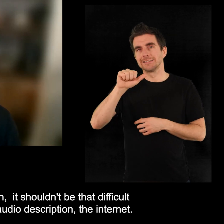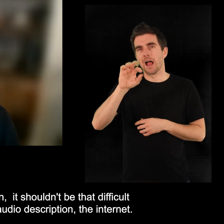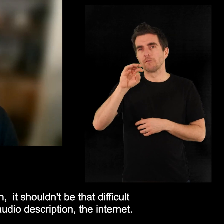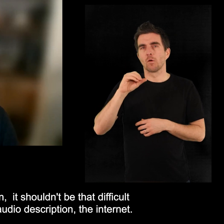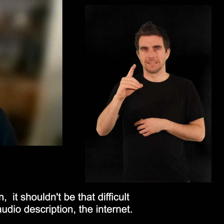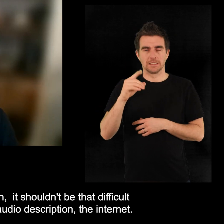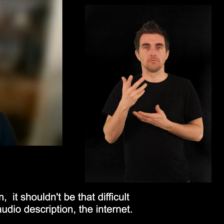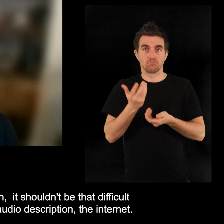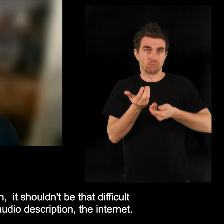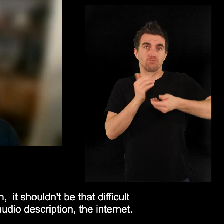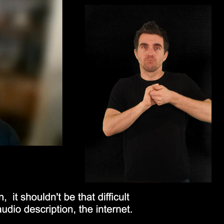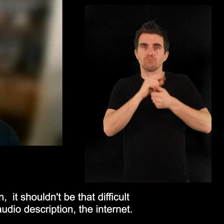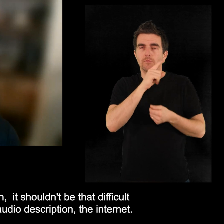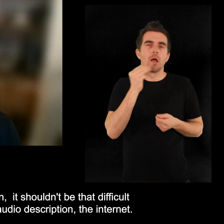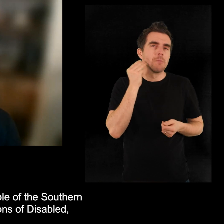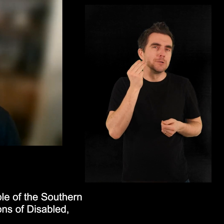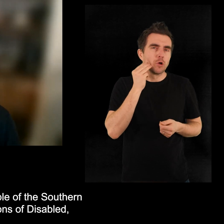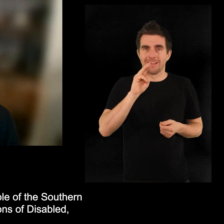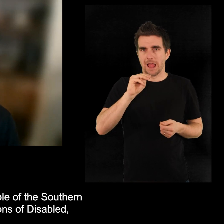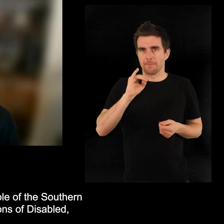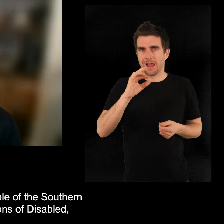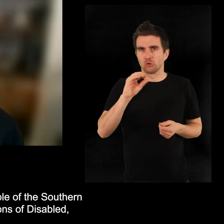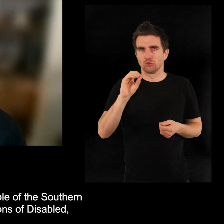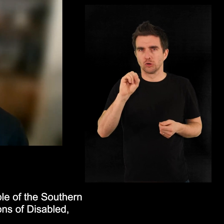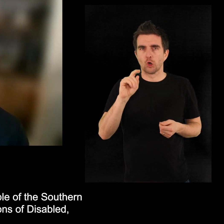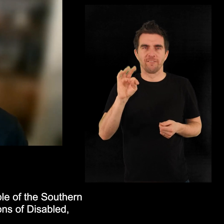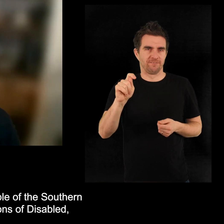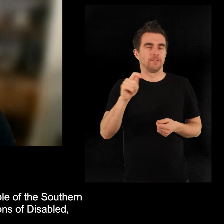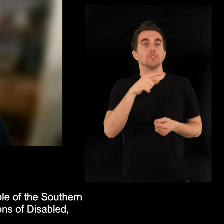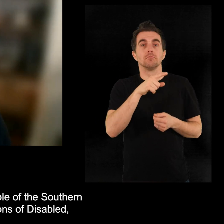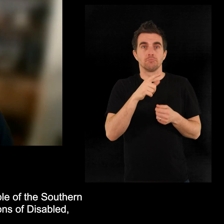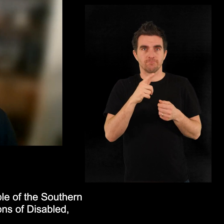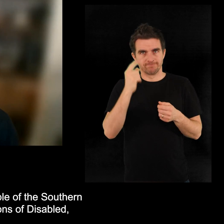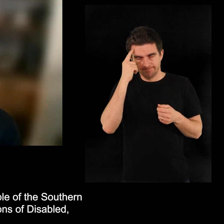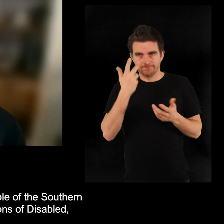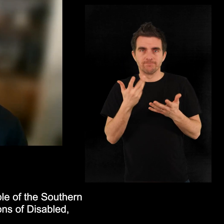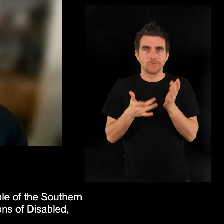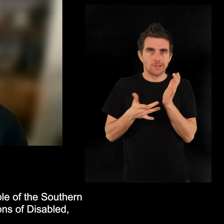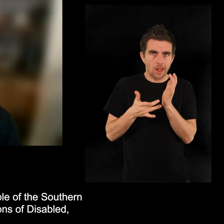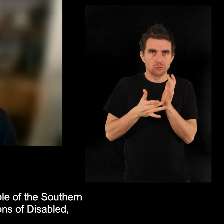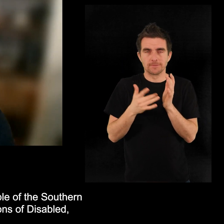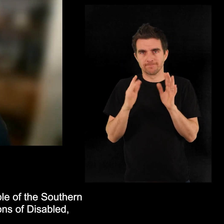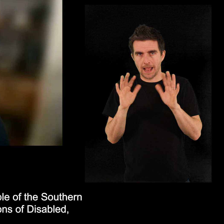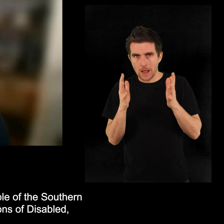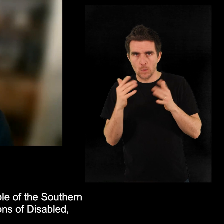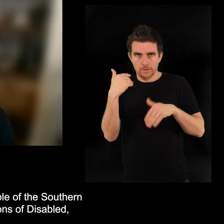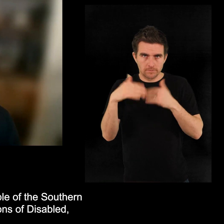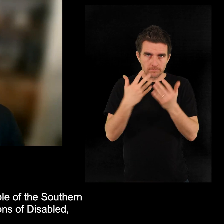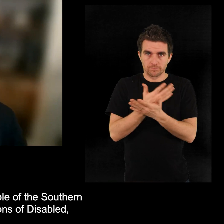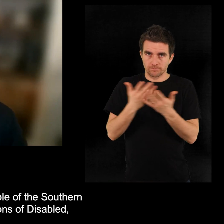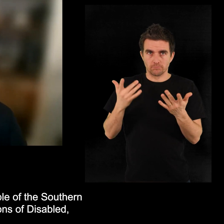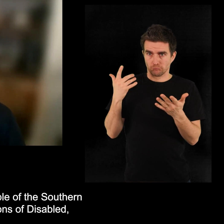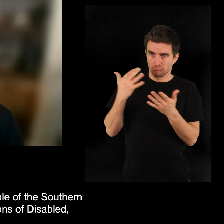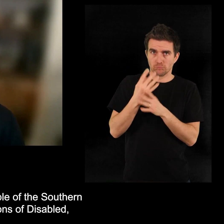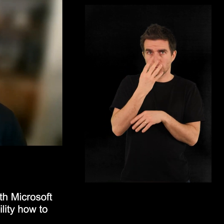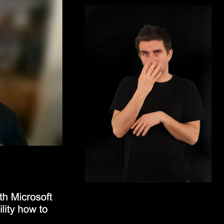description, the internet. And indeed, one good example of the Southern African Forum of Organizations